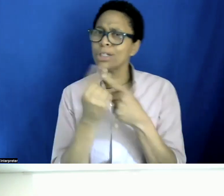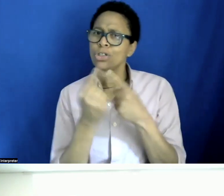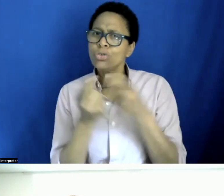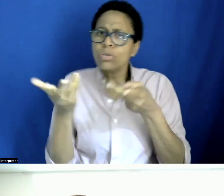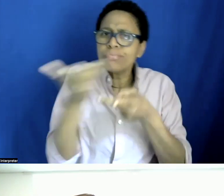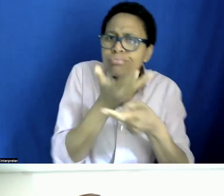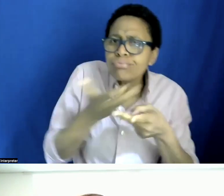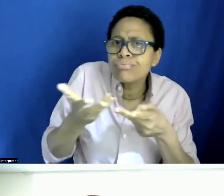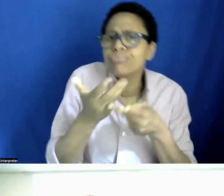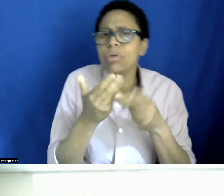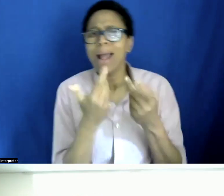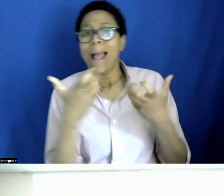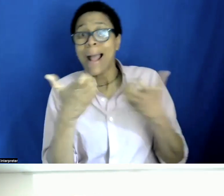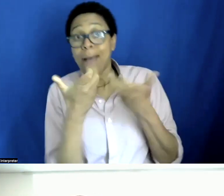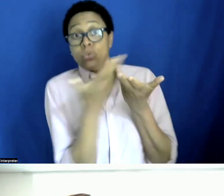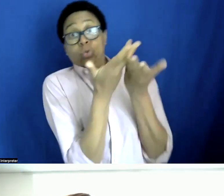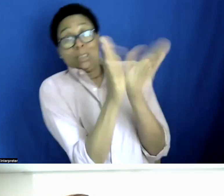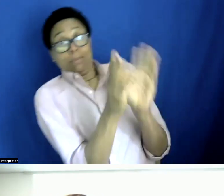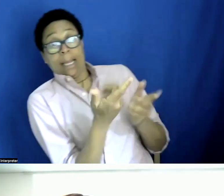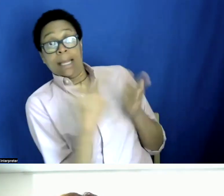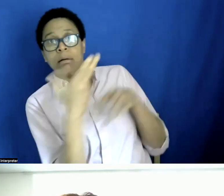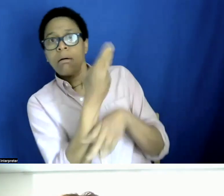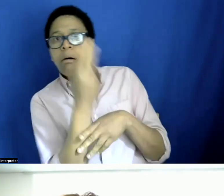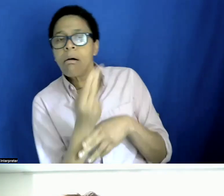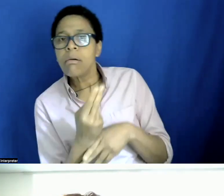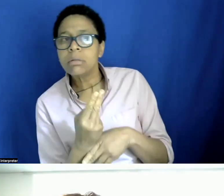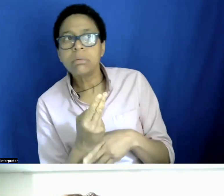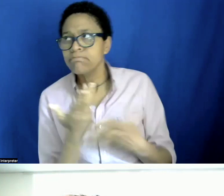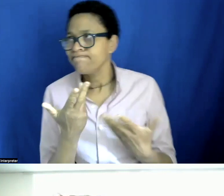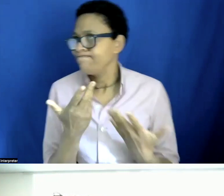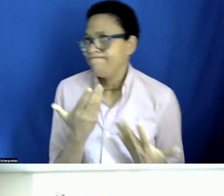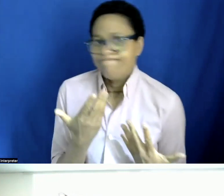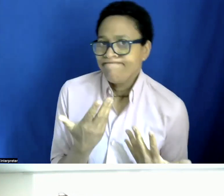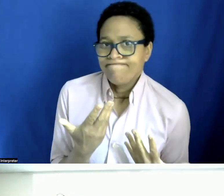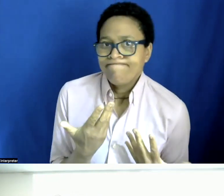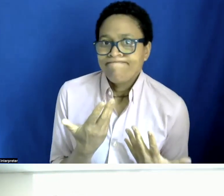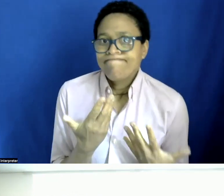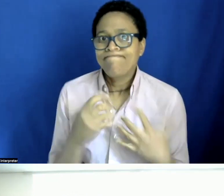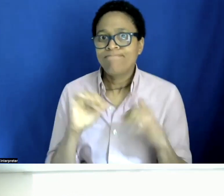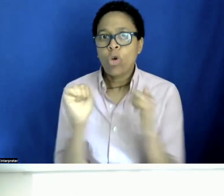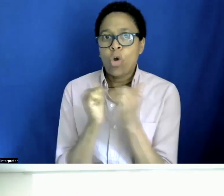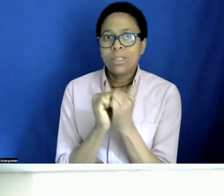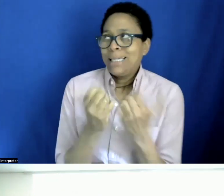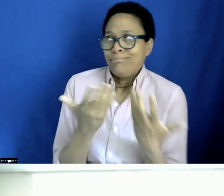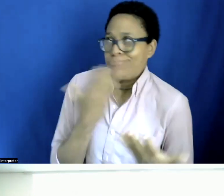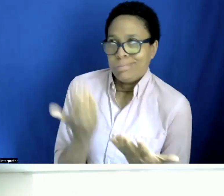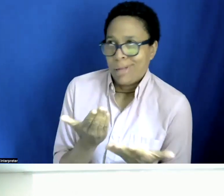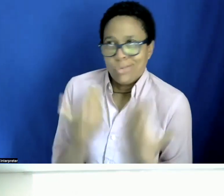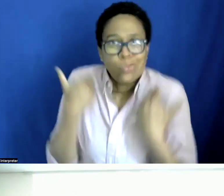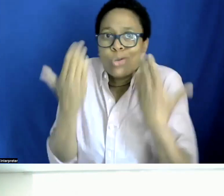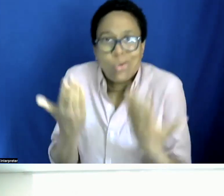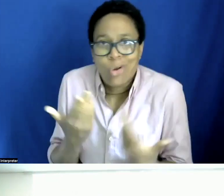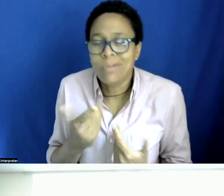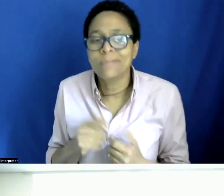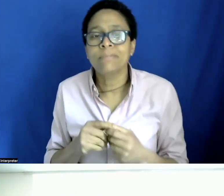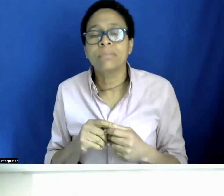discussions around displaying artwork when we don't have necessarily consent historically. So we thought we would just